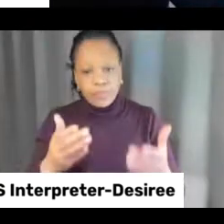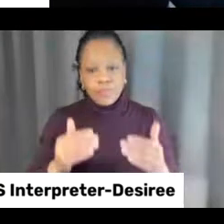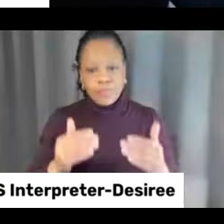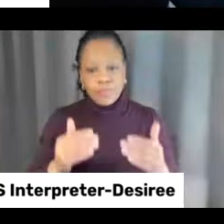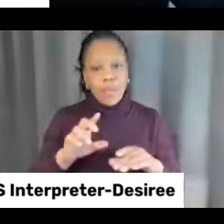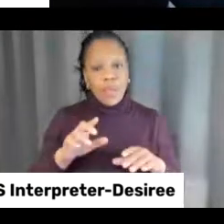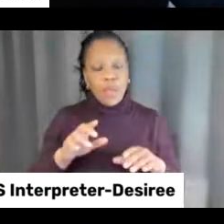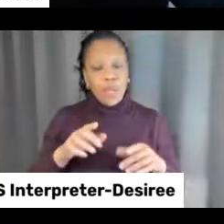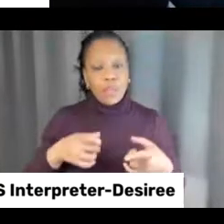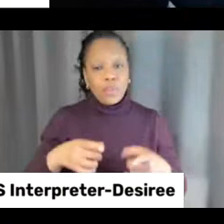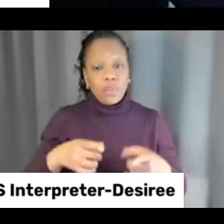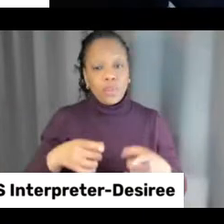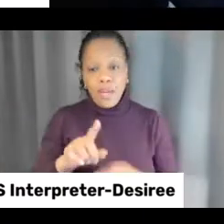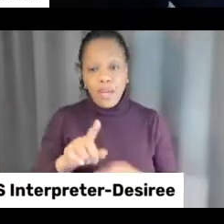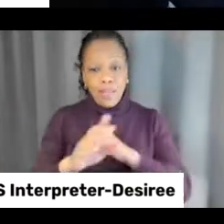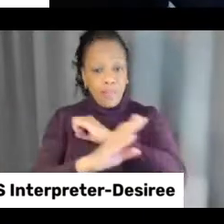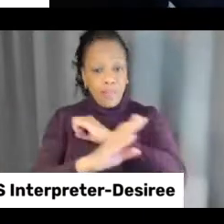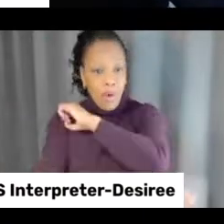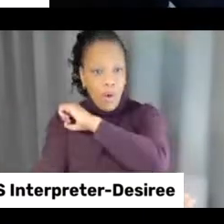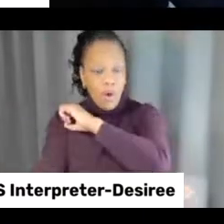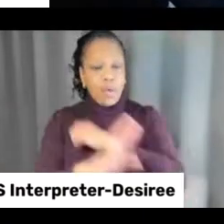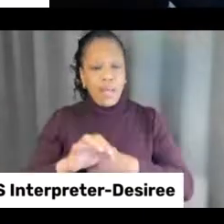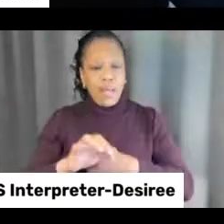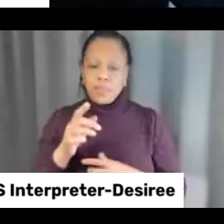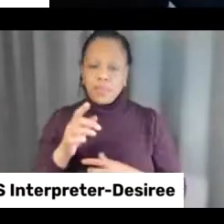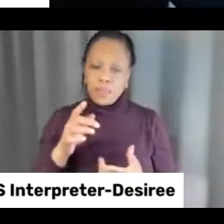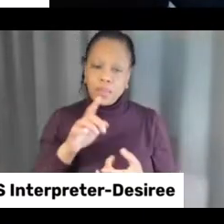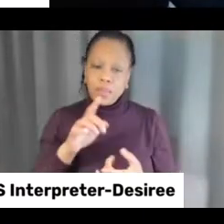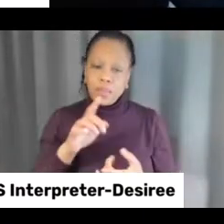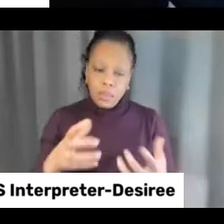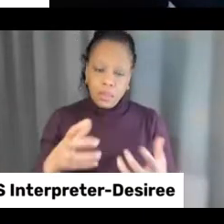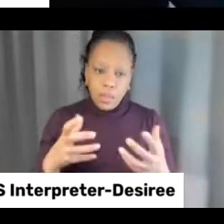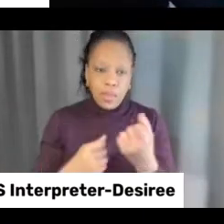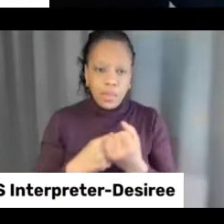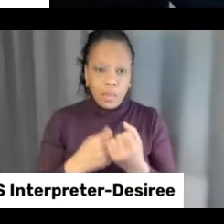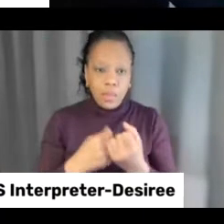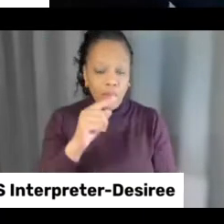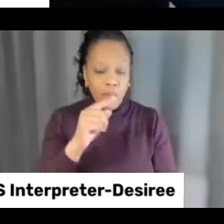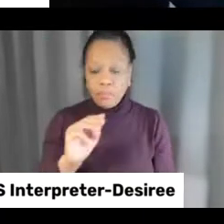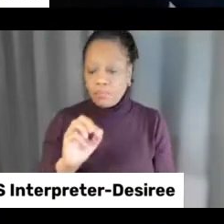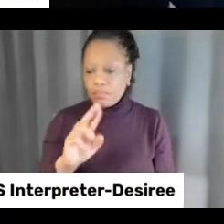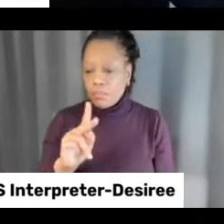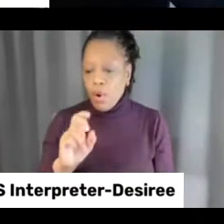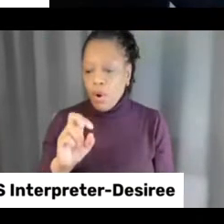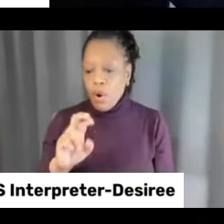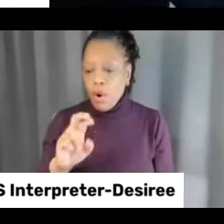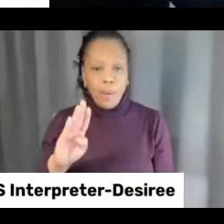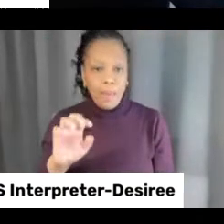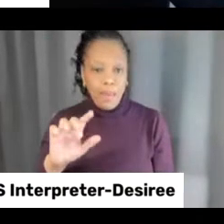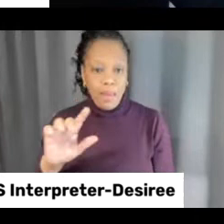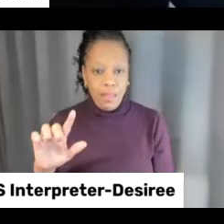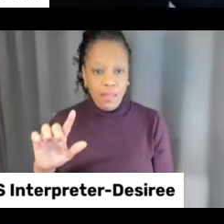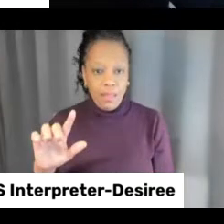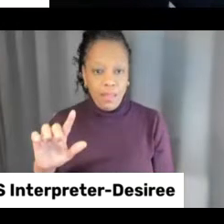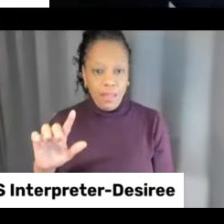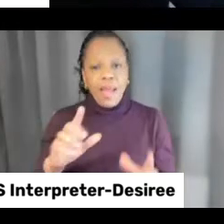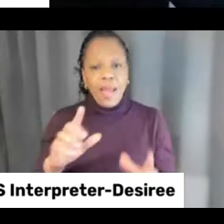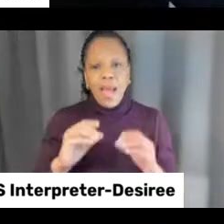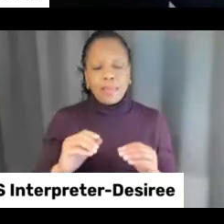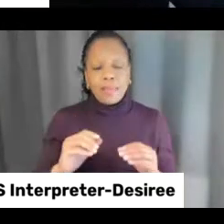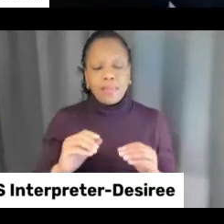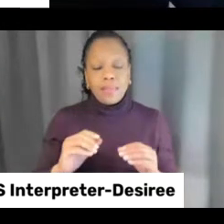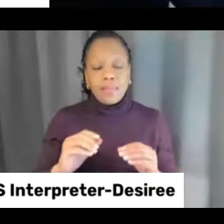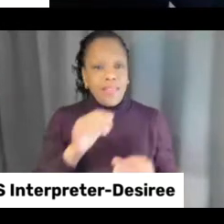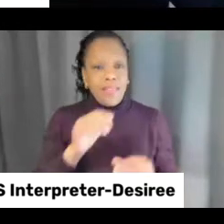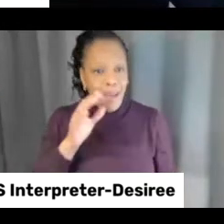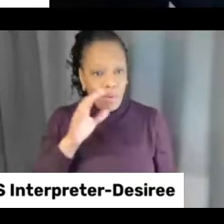up public support for the marker bills. Those are the ideas in the Farm Bill that we really want to see happen. and the Agriculture Committee will start their